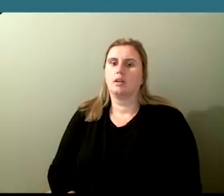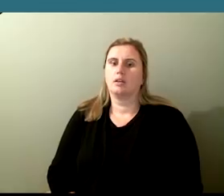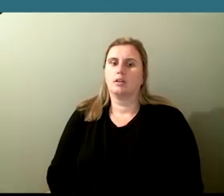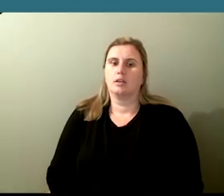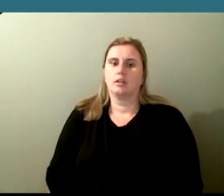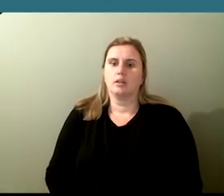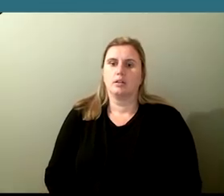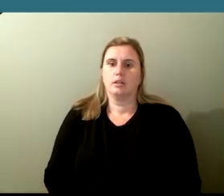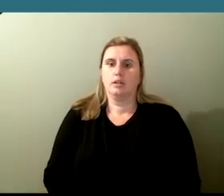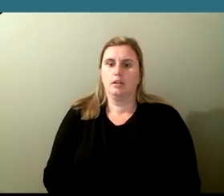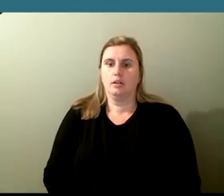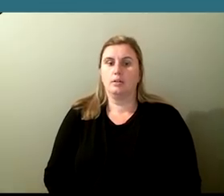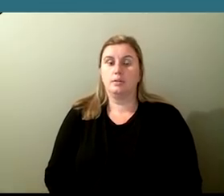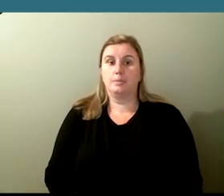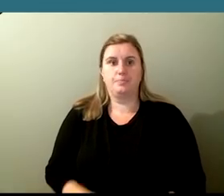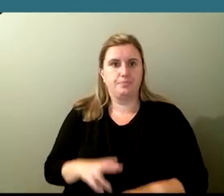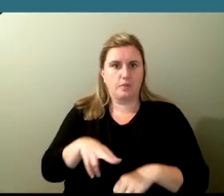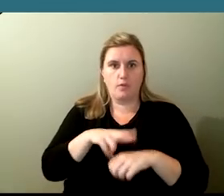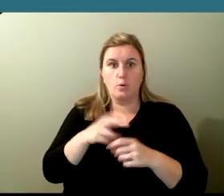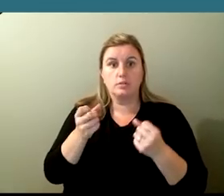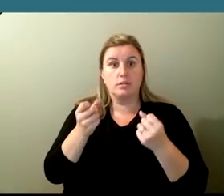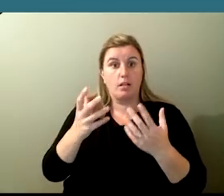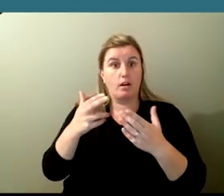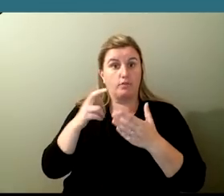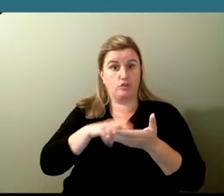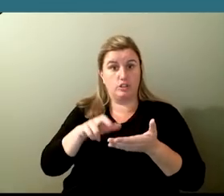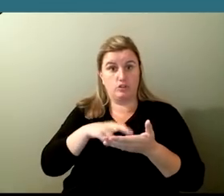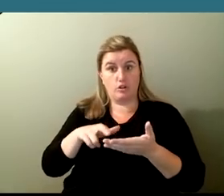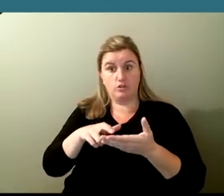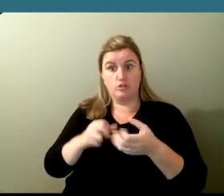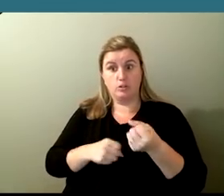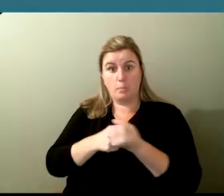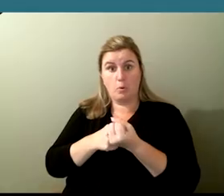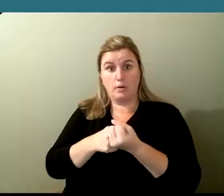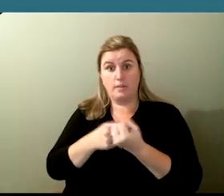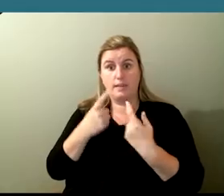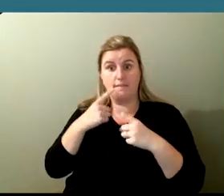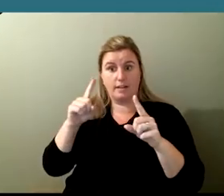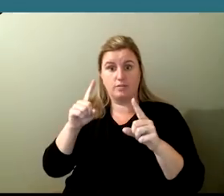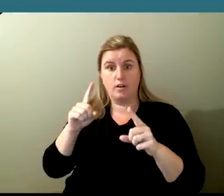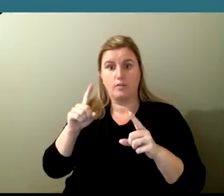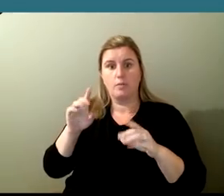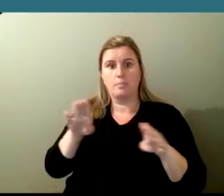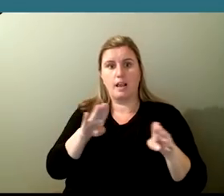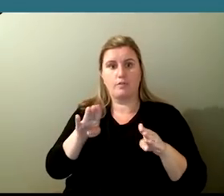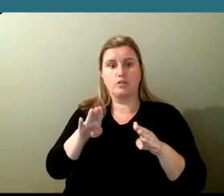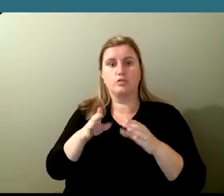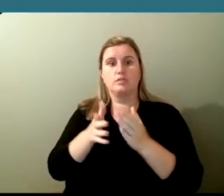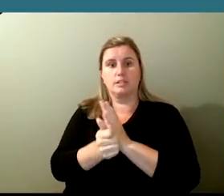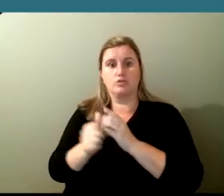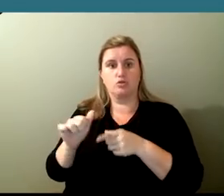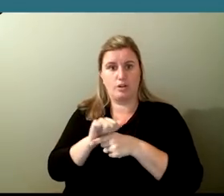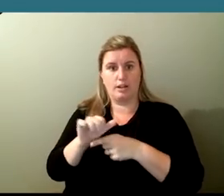There is, of course, a lot of research supporting the effectiveness of behavioral skills training